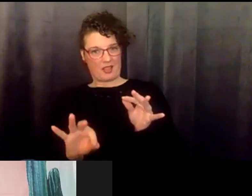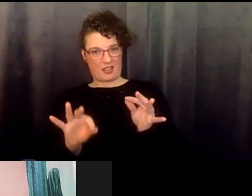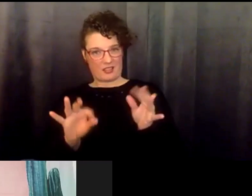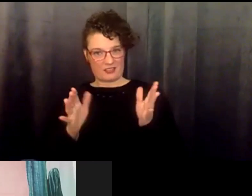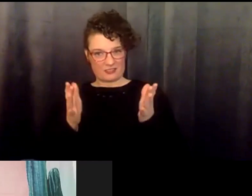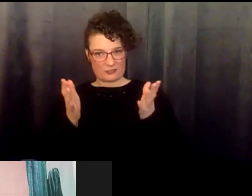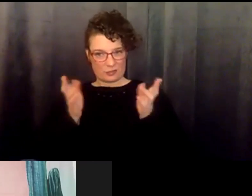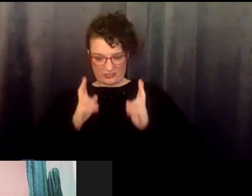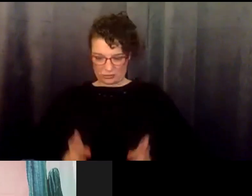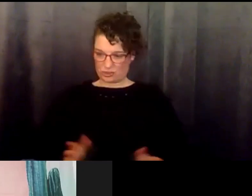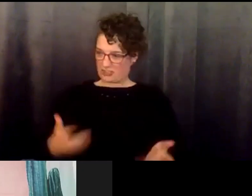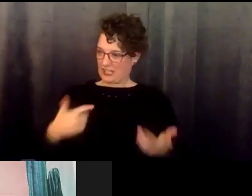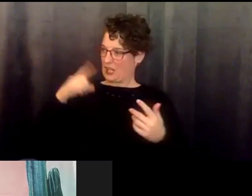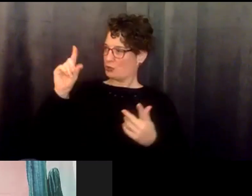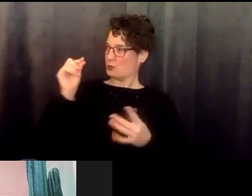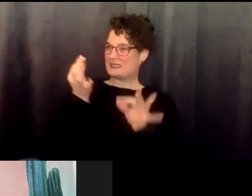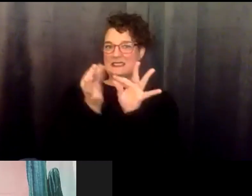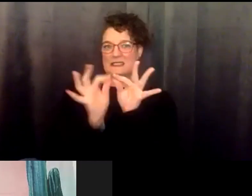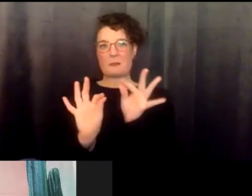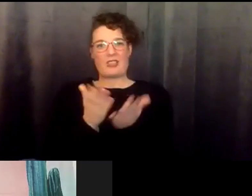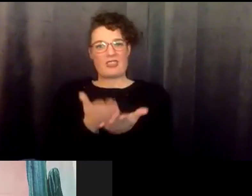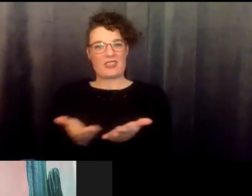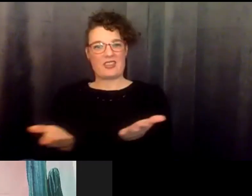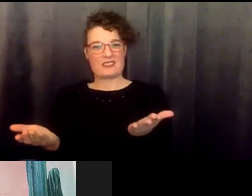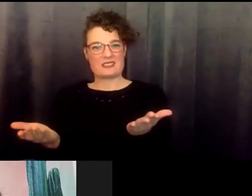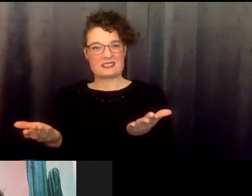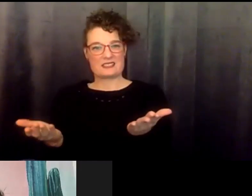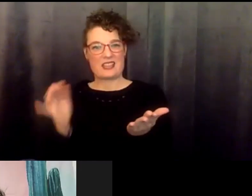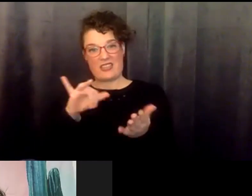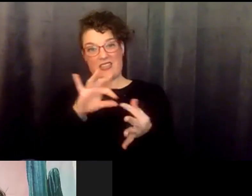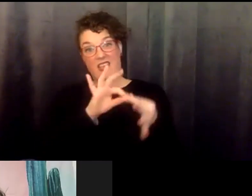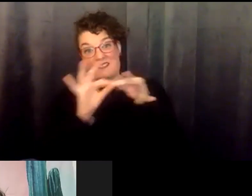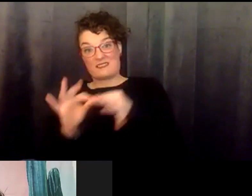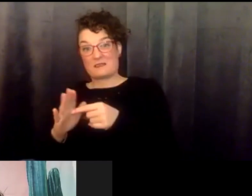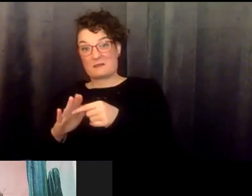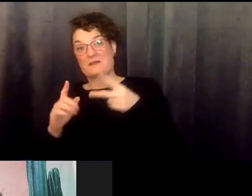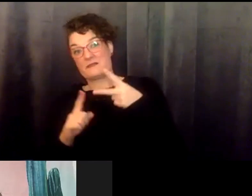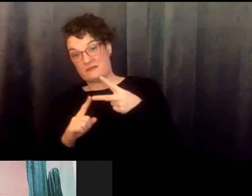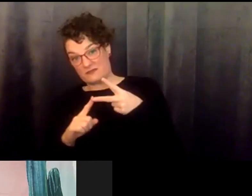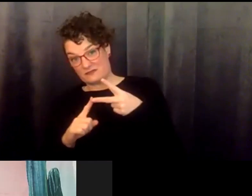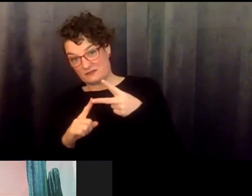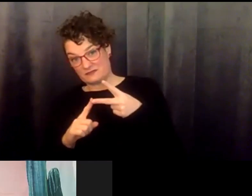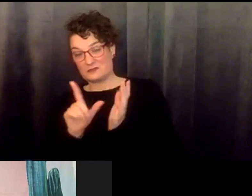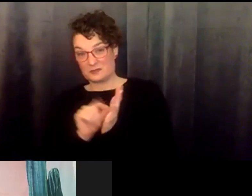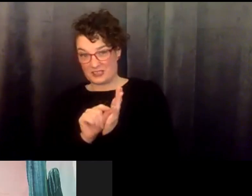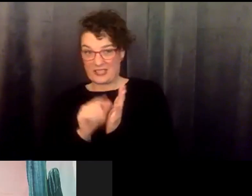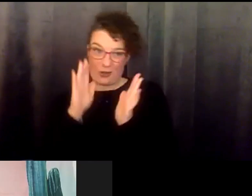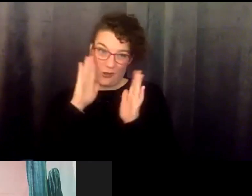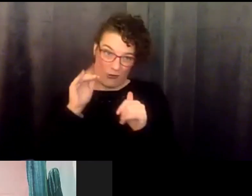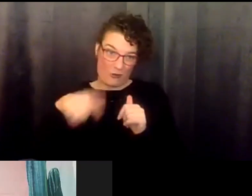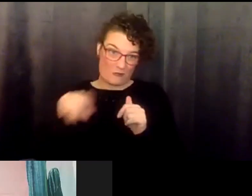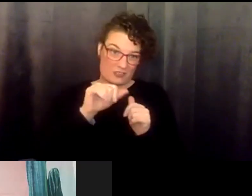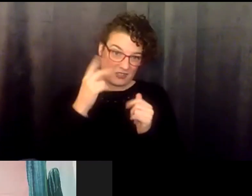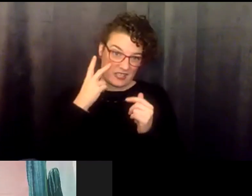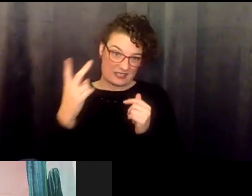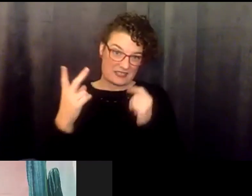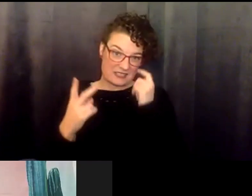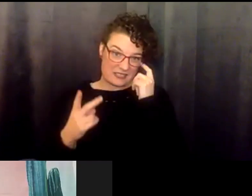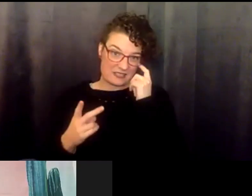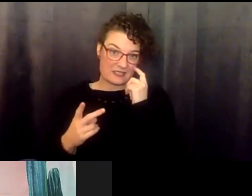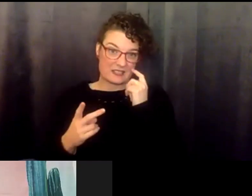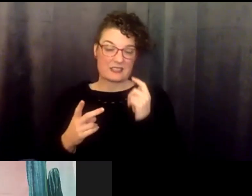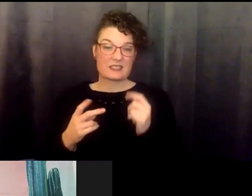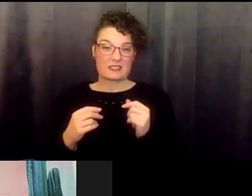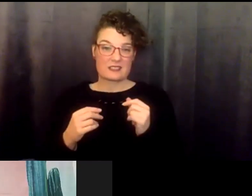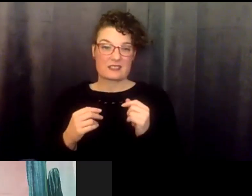things. And that is brings me to my other print, which hopefully you'll get a chance to see. It's more of